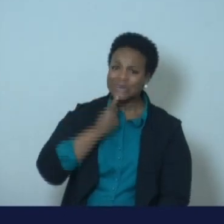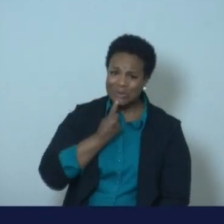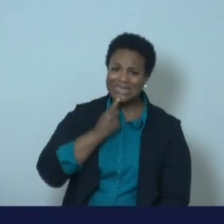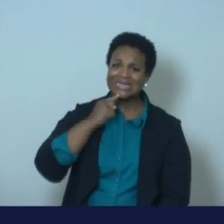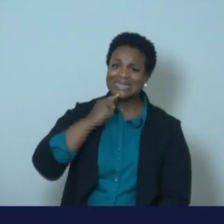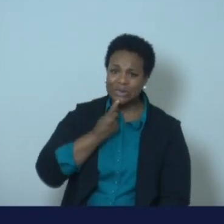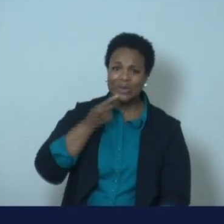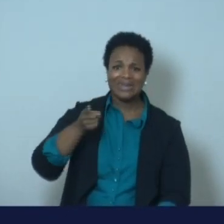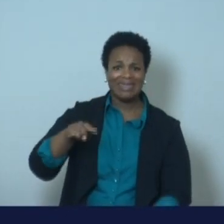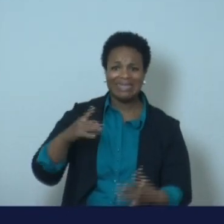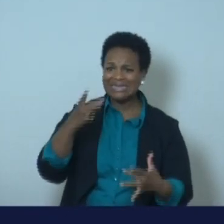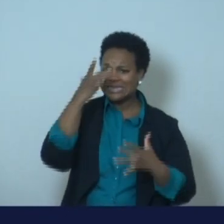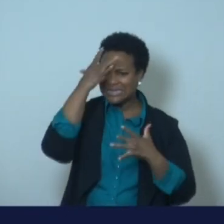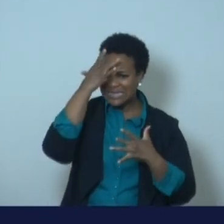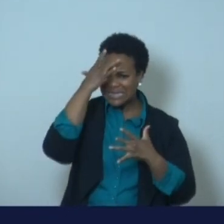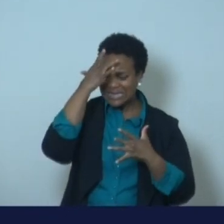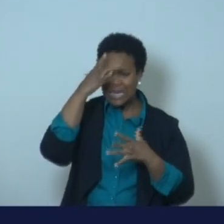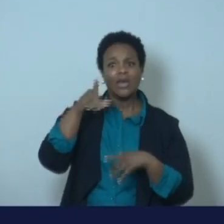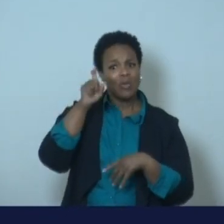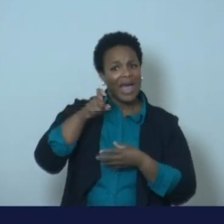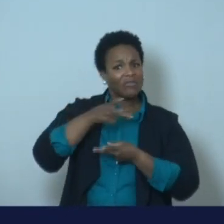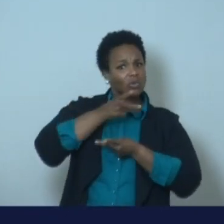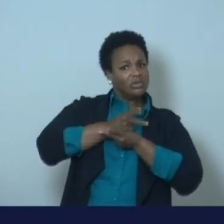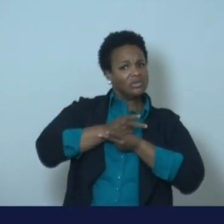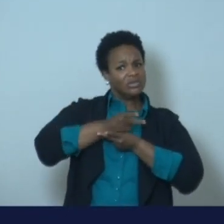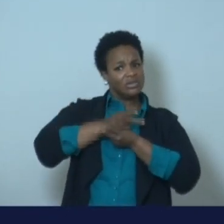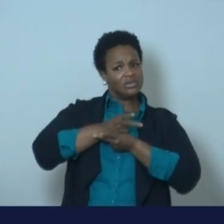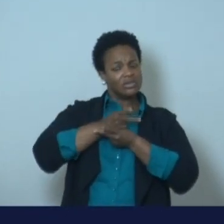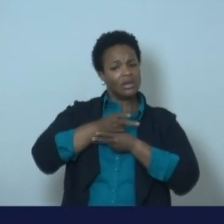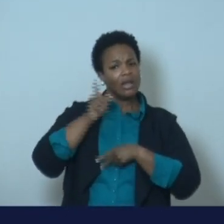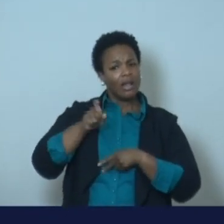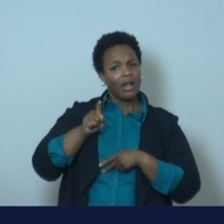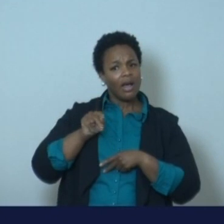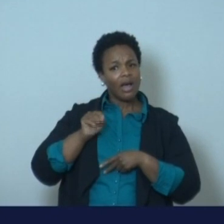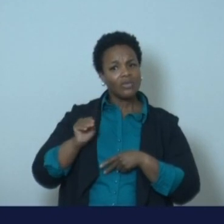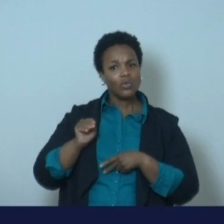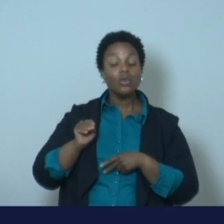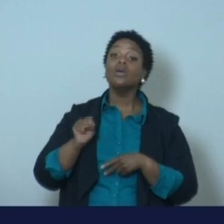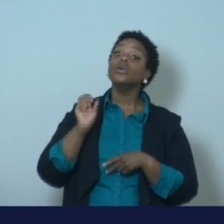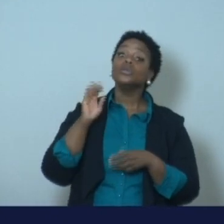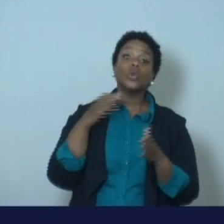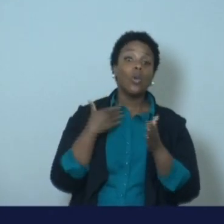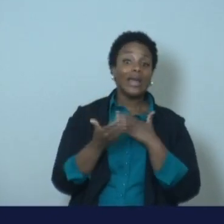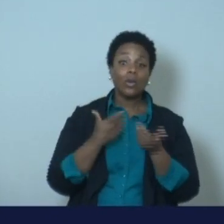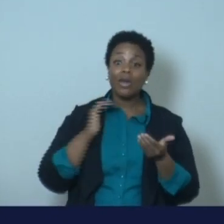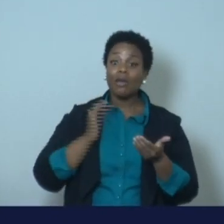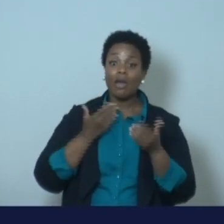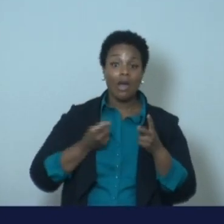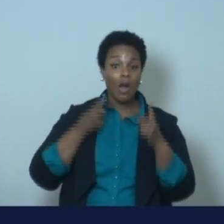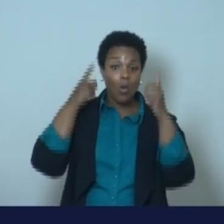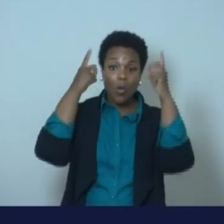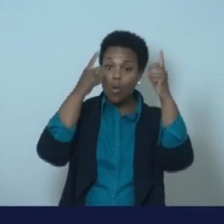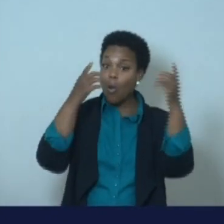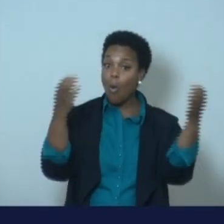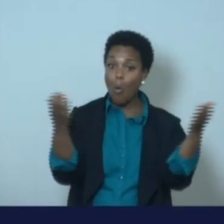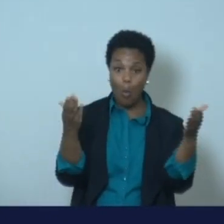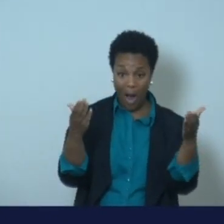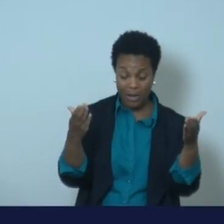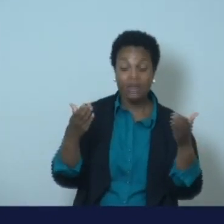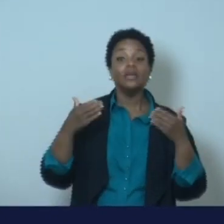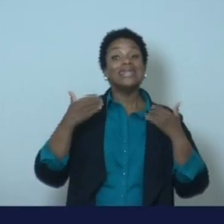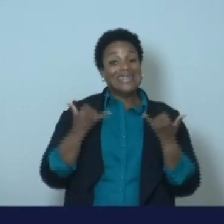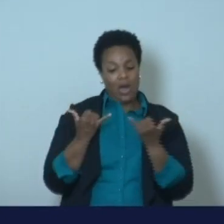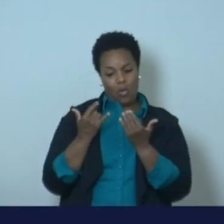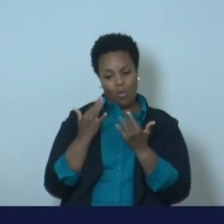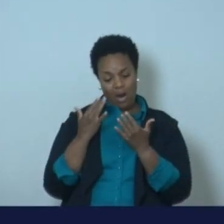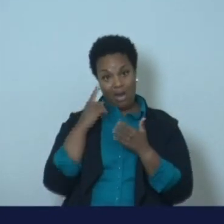infection, and we have to treat it as such. So what we're trying to do is find ways, until there's a vaccine,